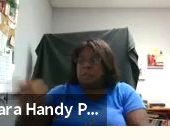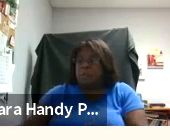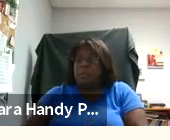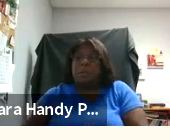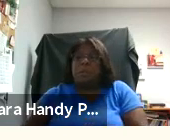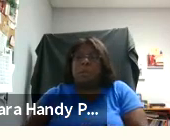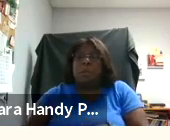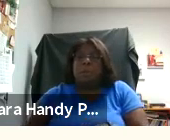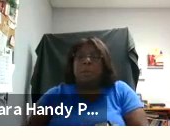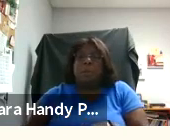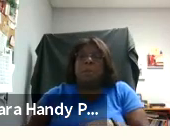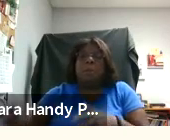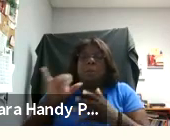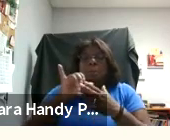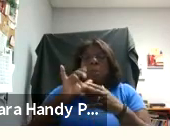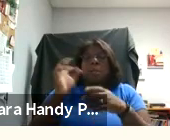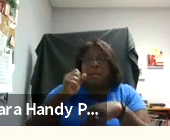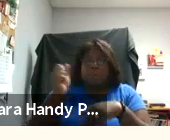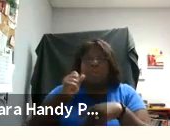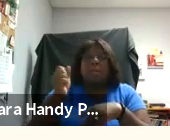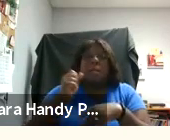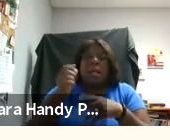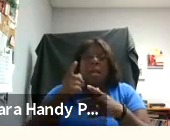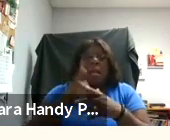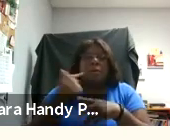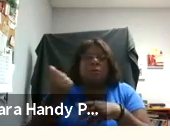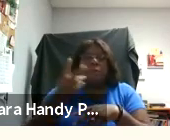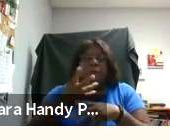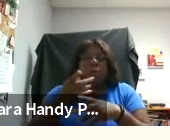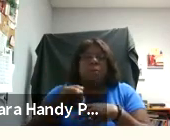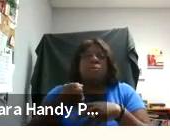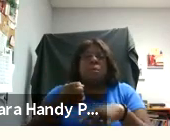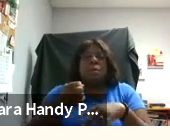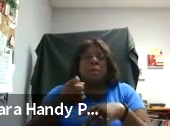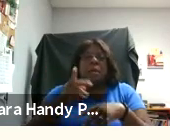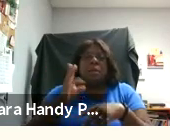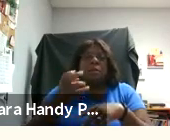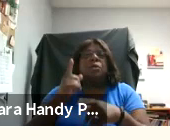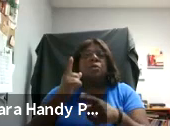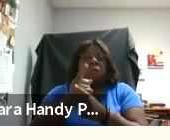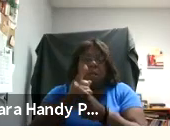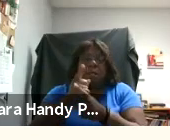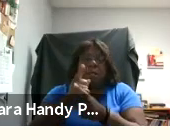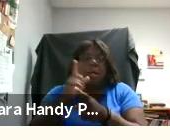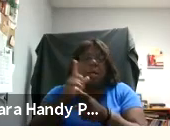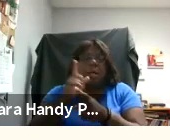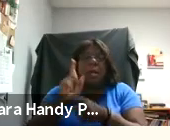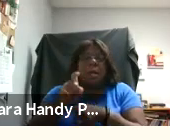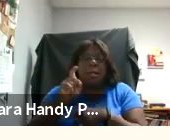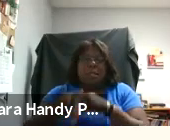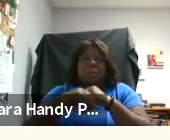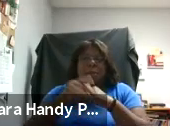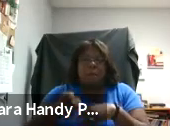19,453.75. Yes, and there's a couple of those, Chuck, and you know what, you're right, I need to put that in there. What happened was our